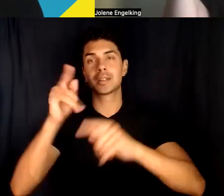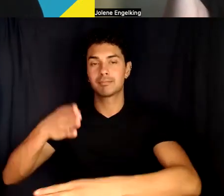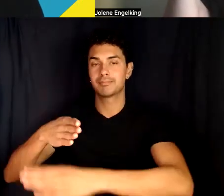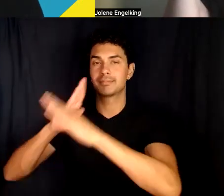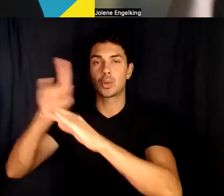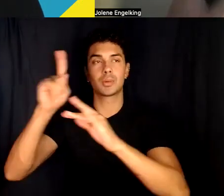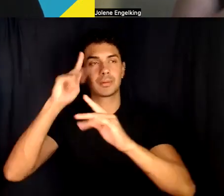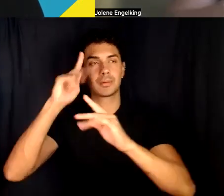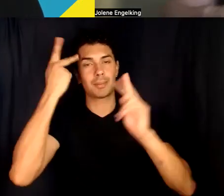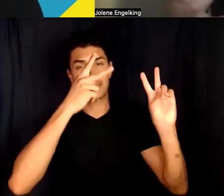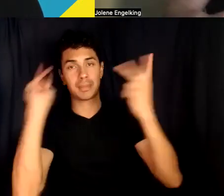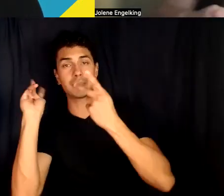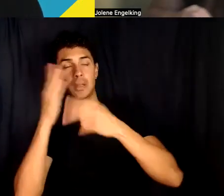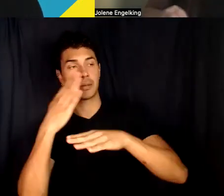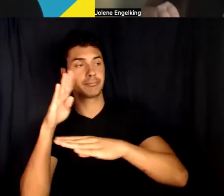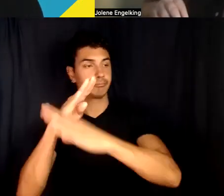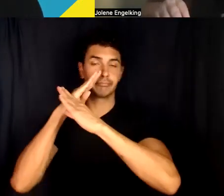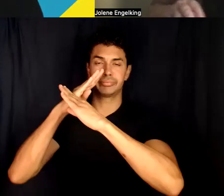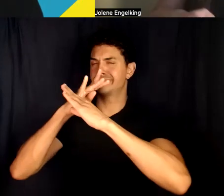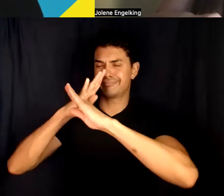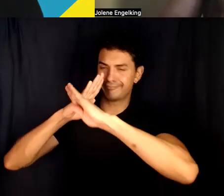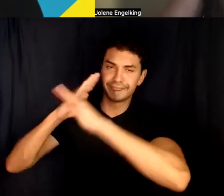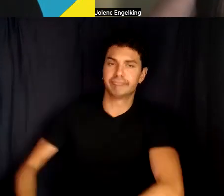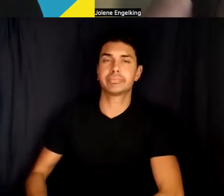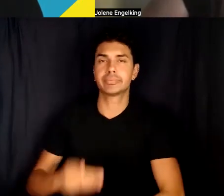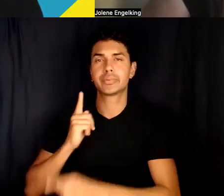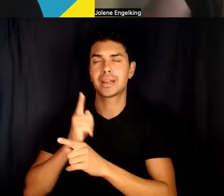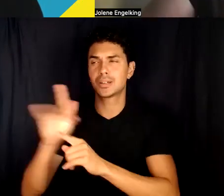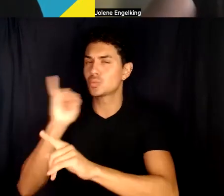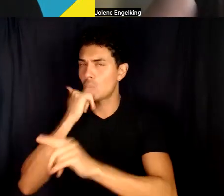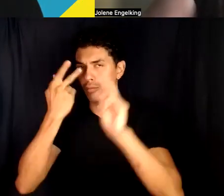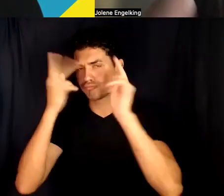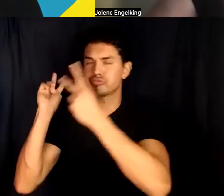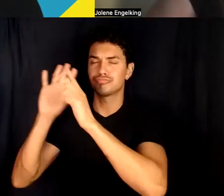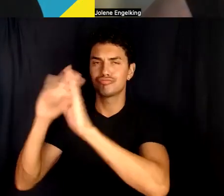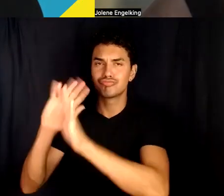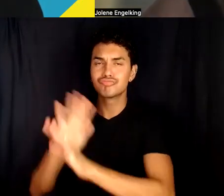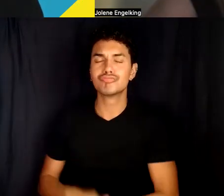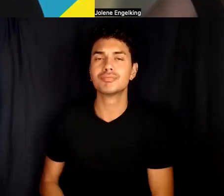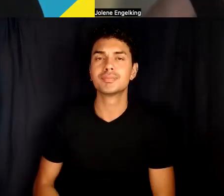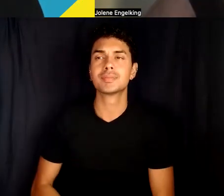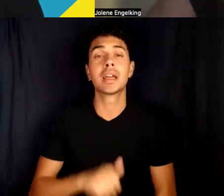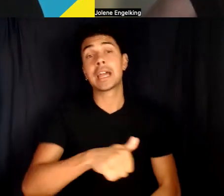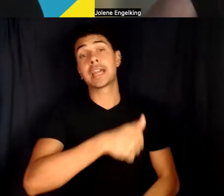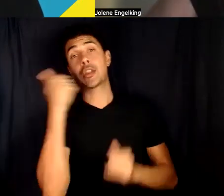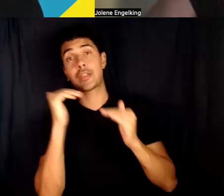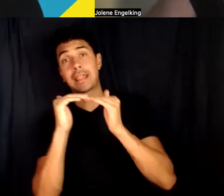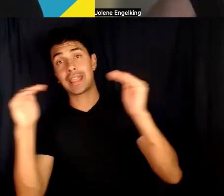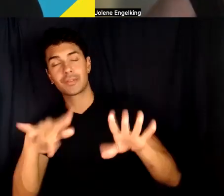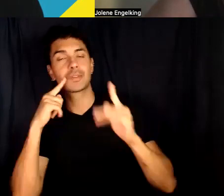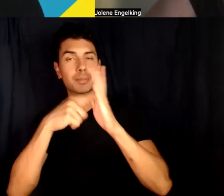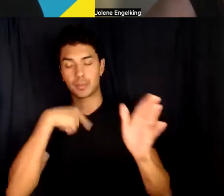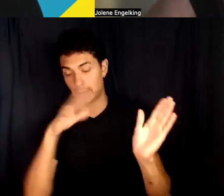that are out there. I've also even talking on a smaller level. I'm thinking about a lot of like meetings, that I've been